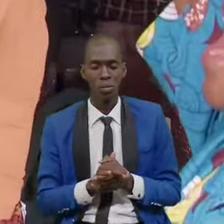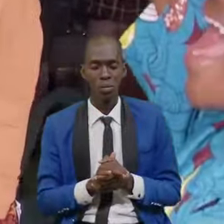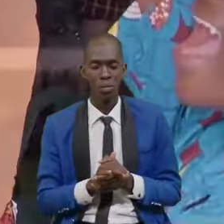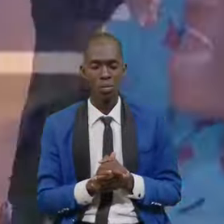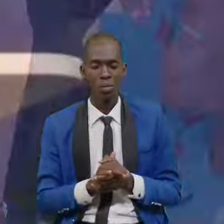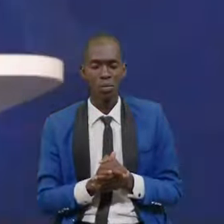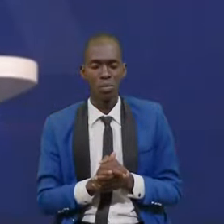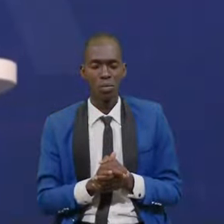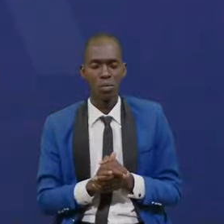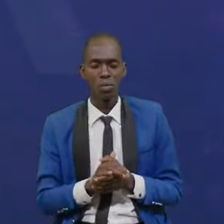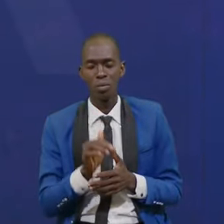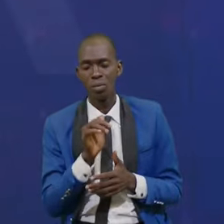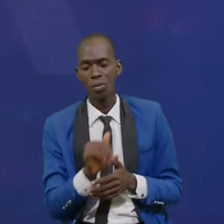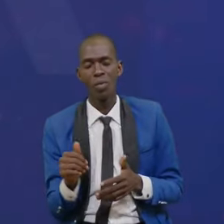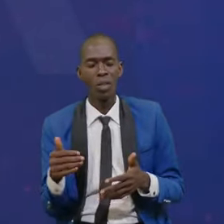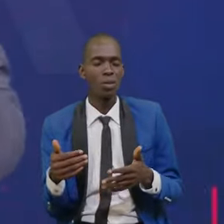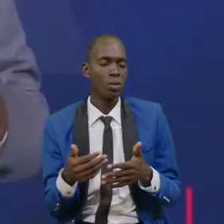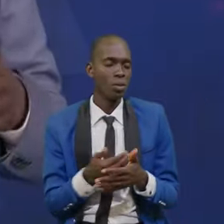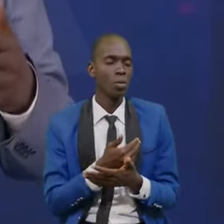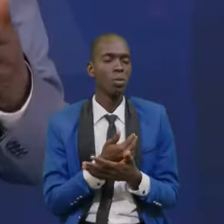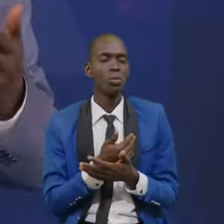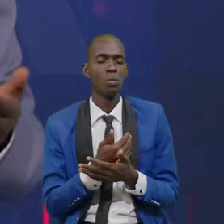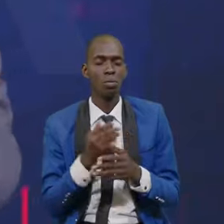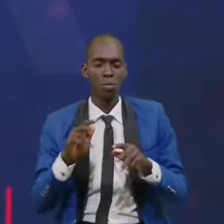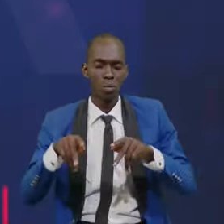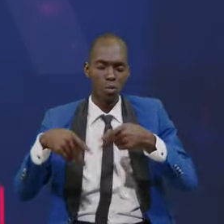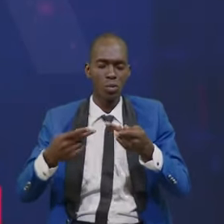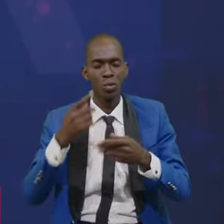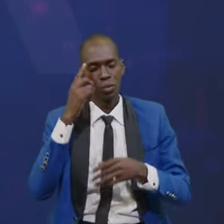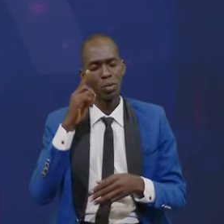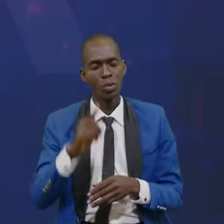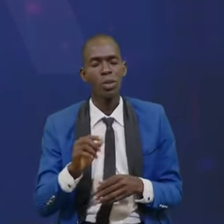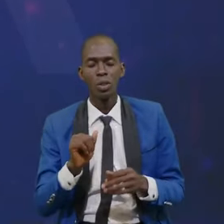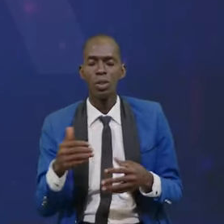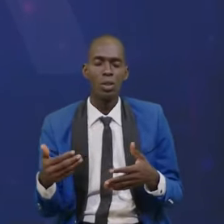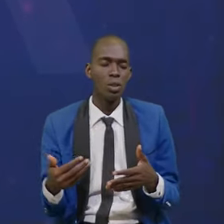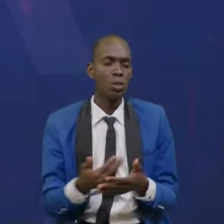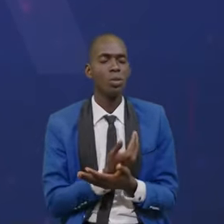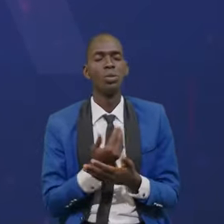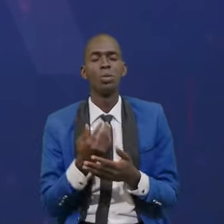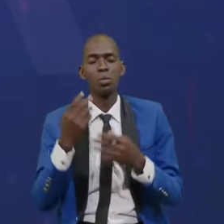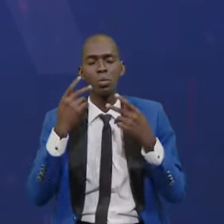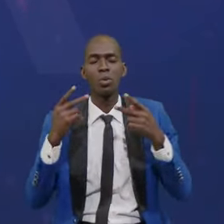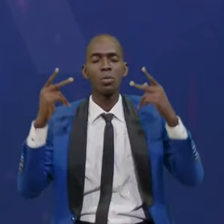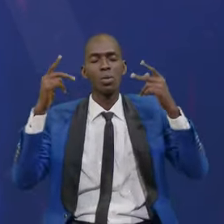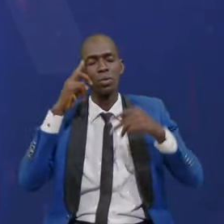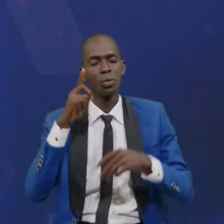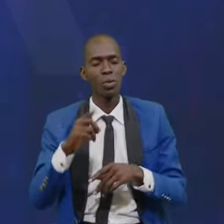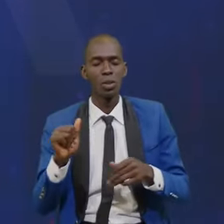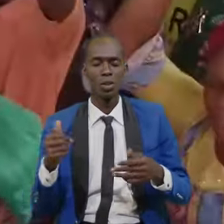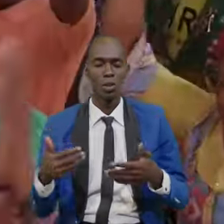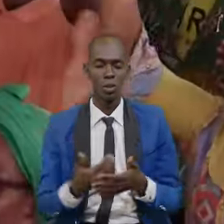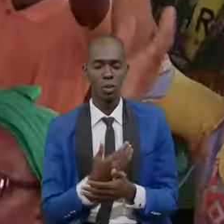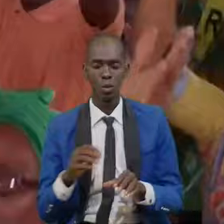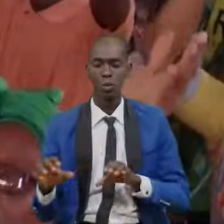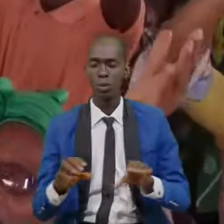A new provision for you. A new prosperity for you. A new performance in your